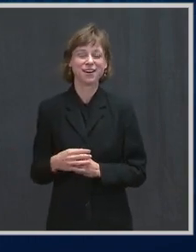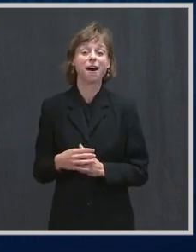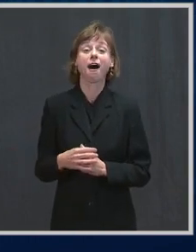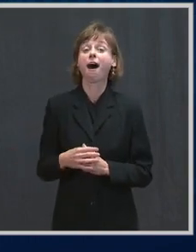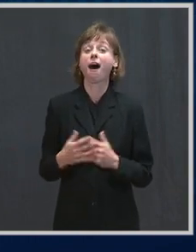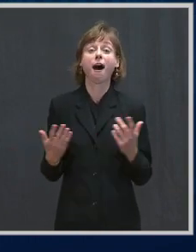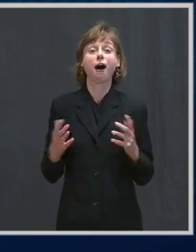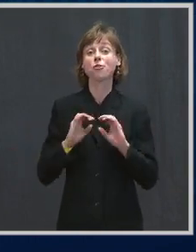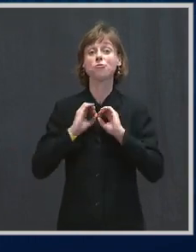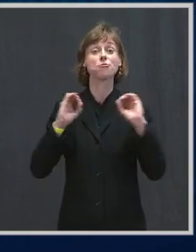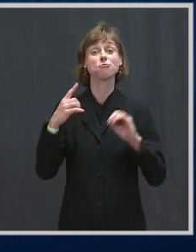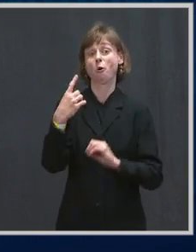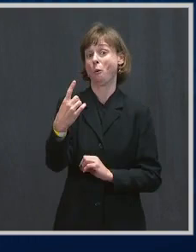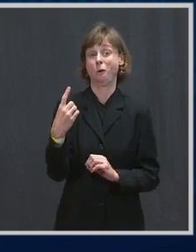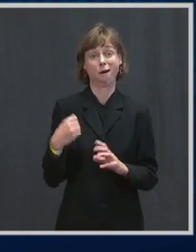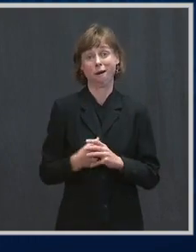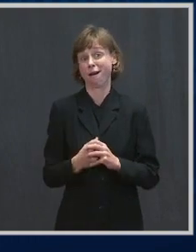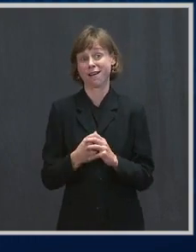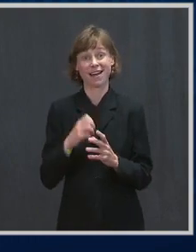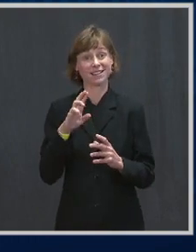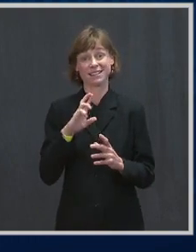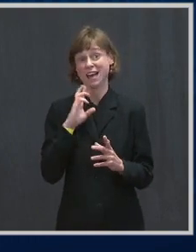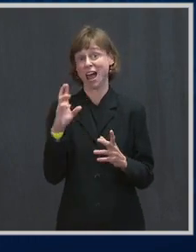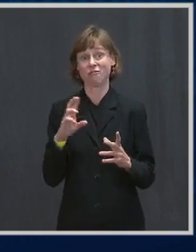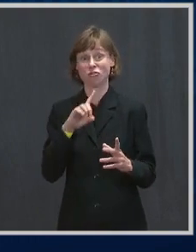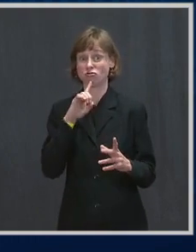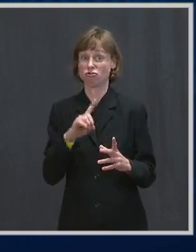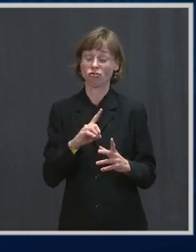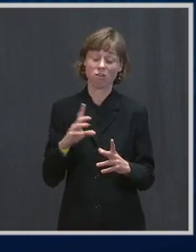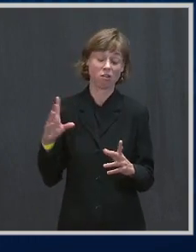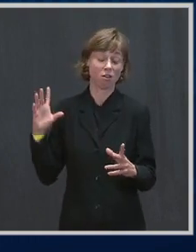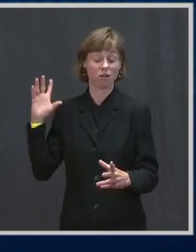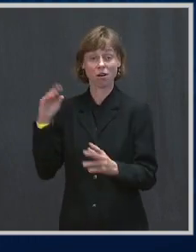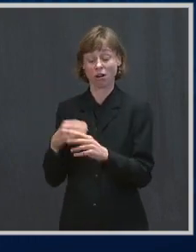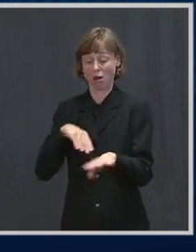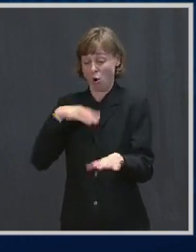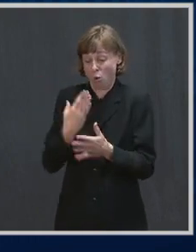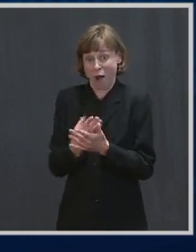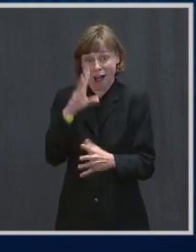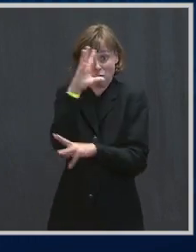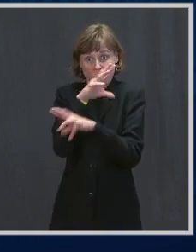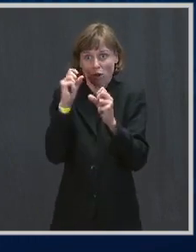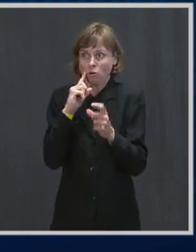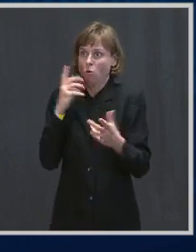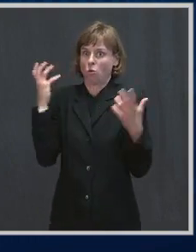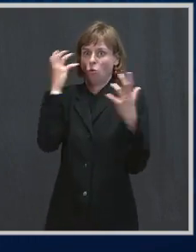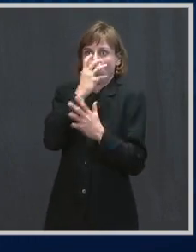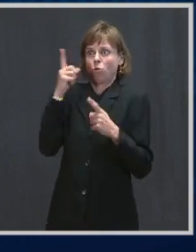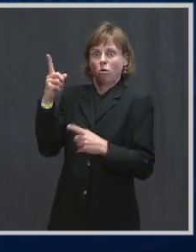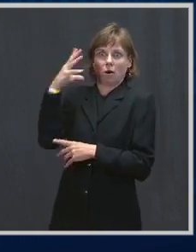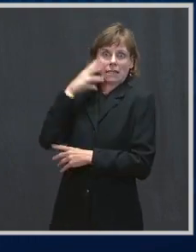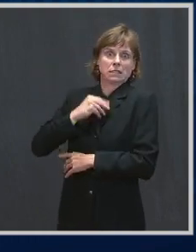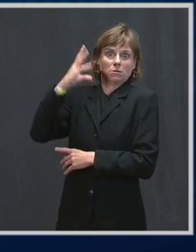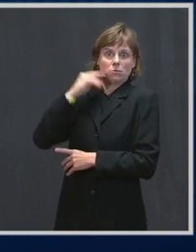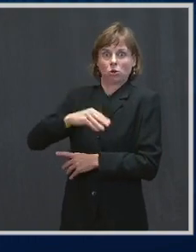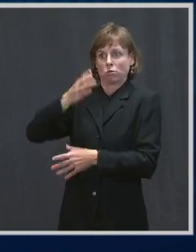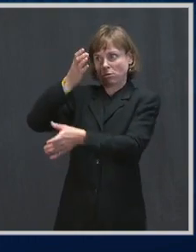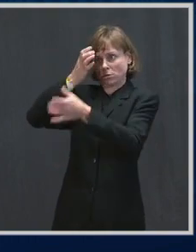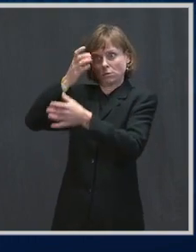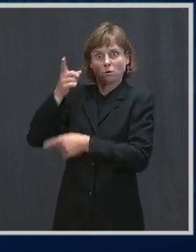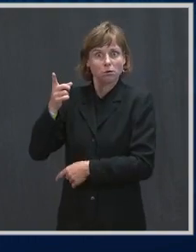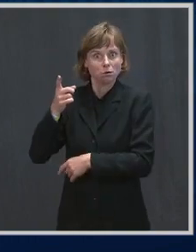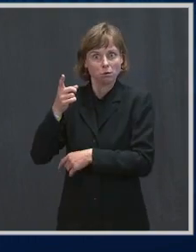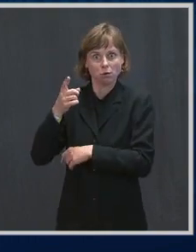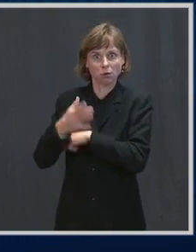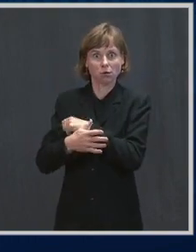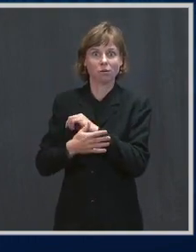No one has ever brought as much foreign policy expertise and experience to the presidency as Joe Biden. For the two